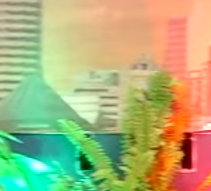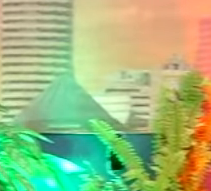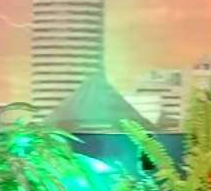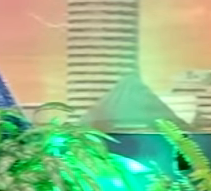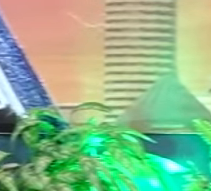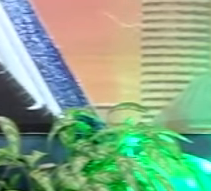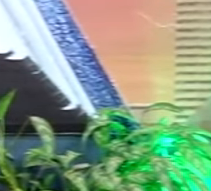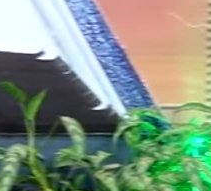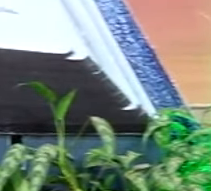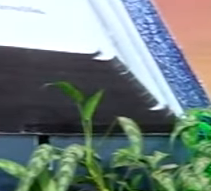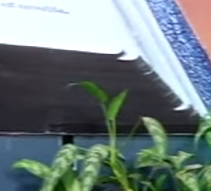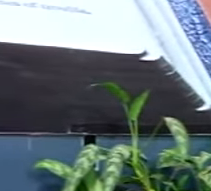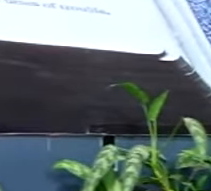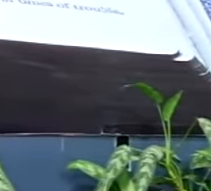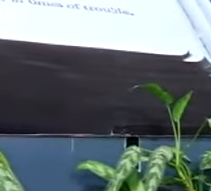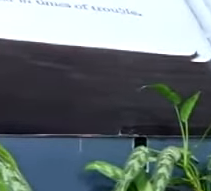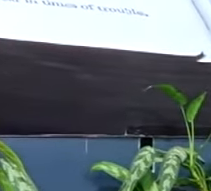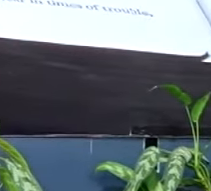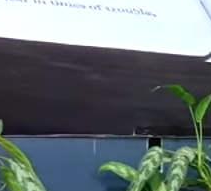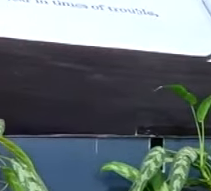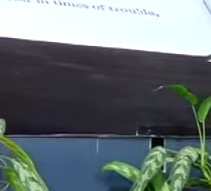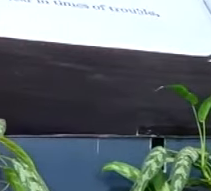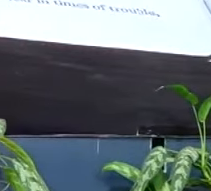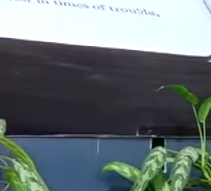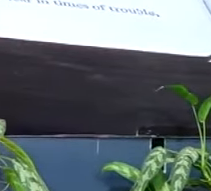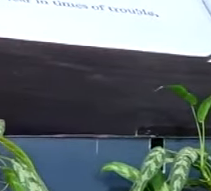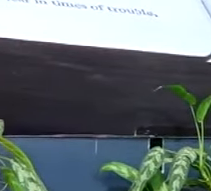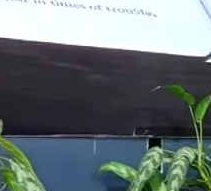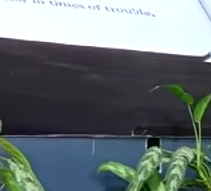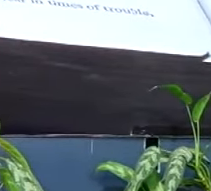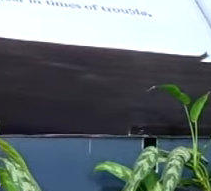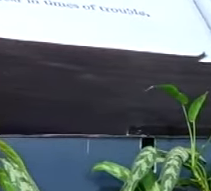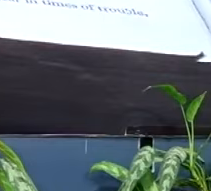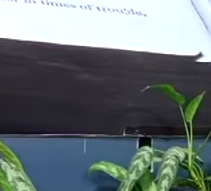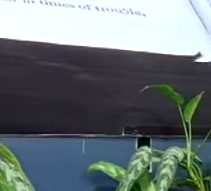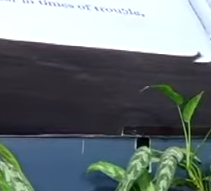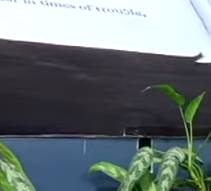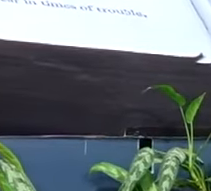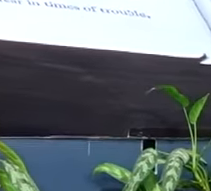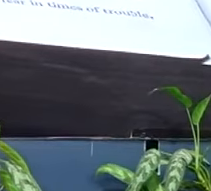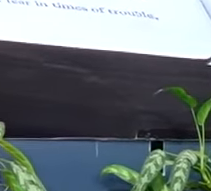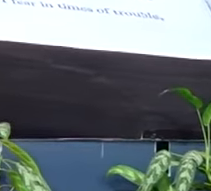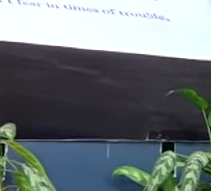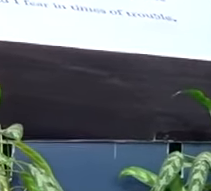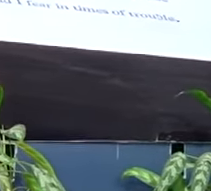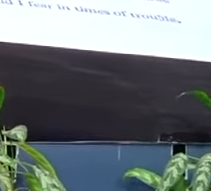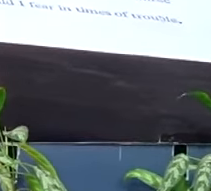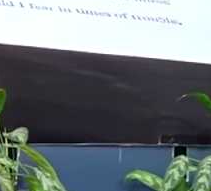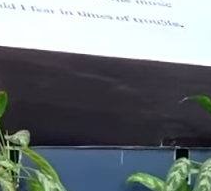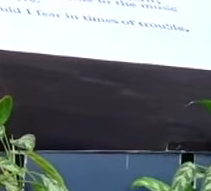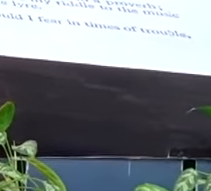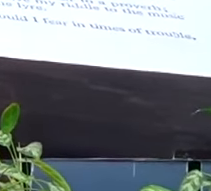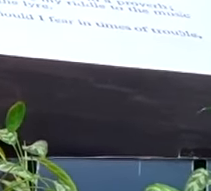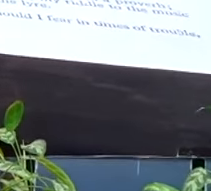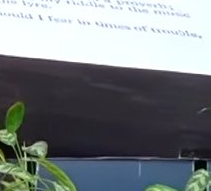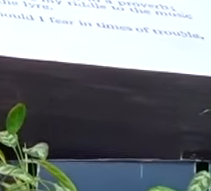amazing. There's something about going back home, and it's exciting to be in Newlife